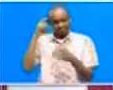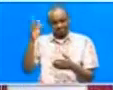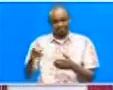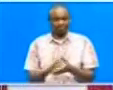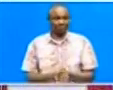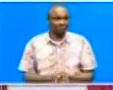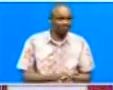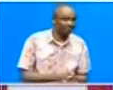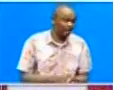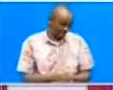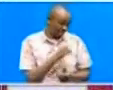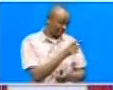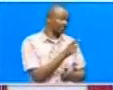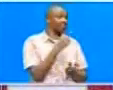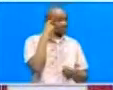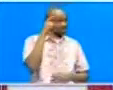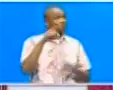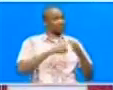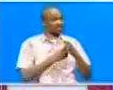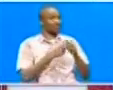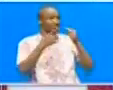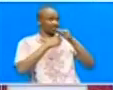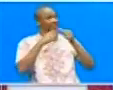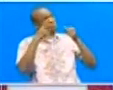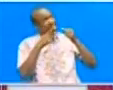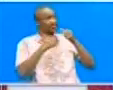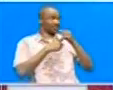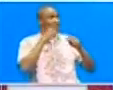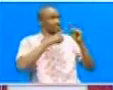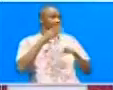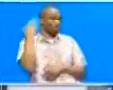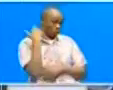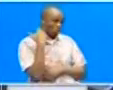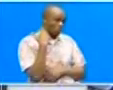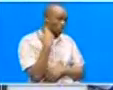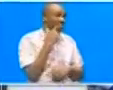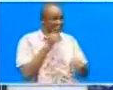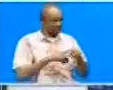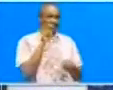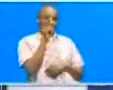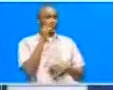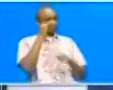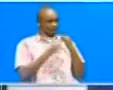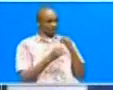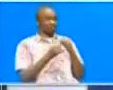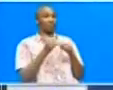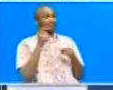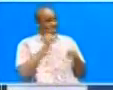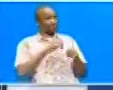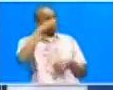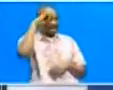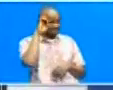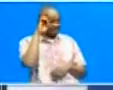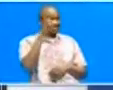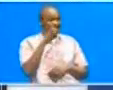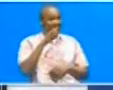Absolutely. Well, this dream started about 6-7 years ago. 6 years ago, to be exact, when I saw the finale of the presenter season Edith one. Edith Kimani. And